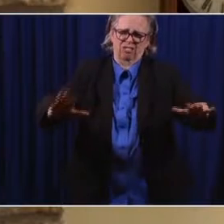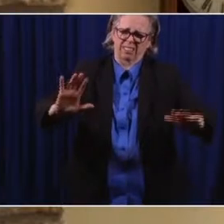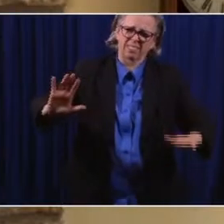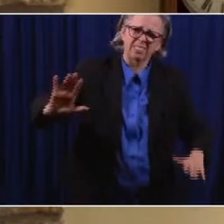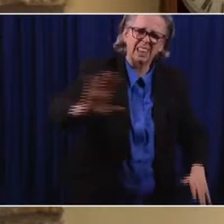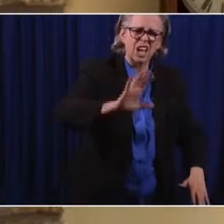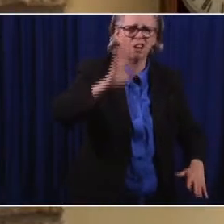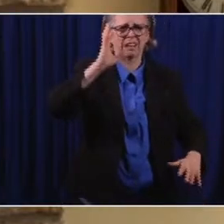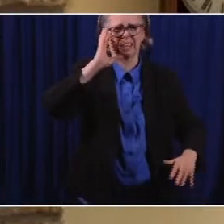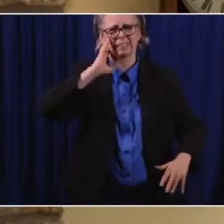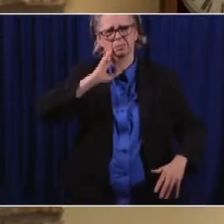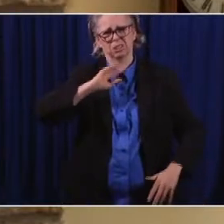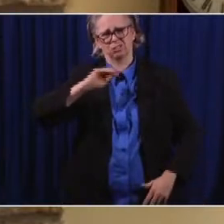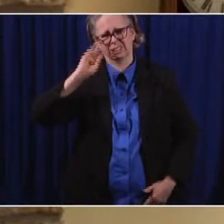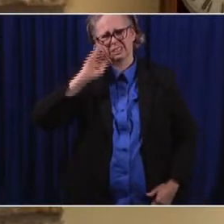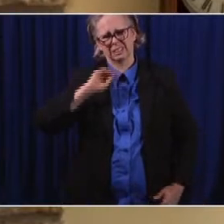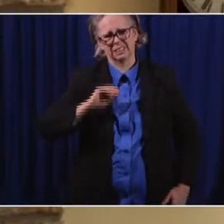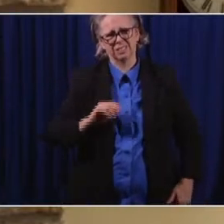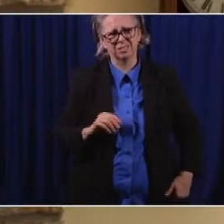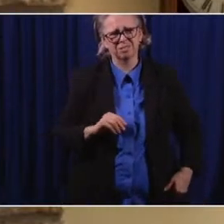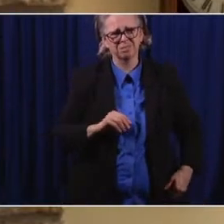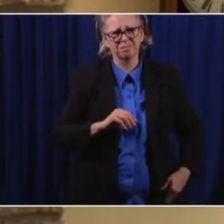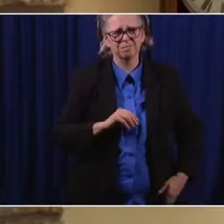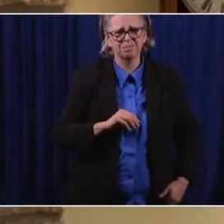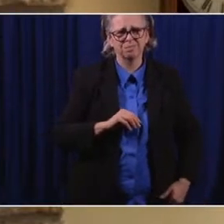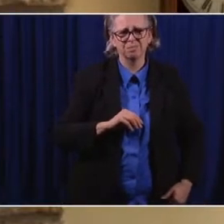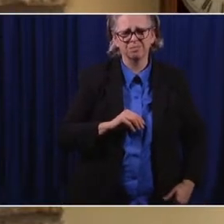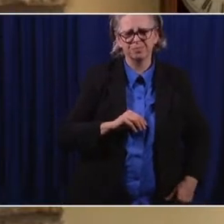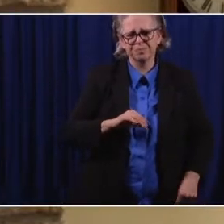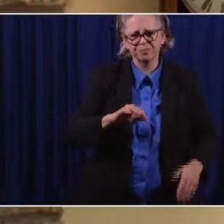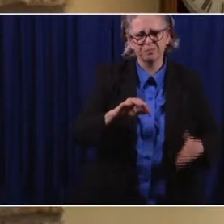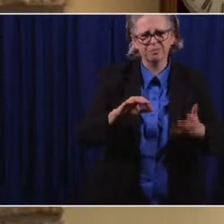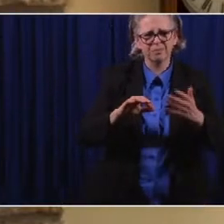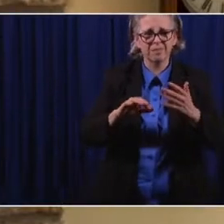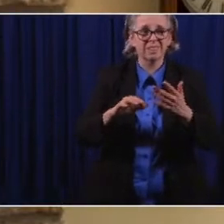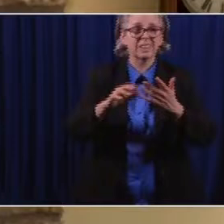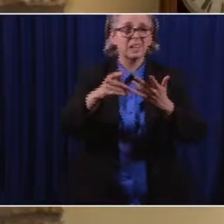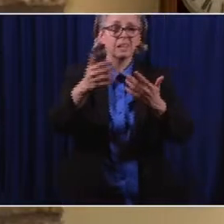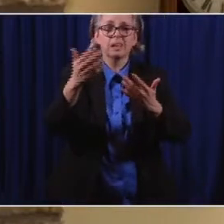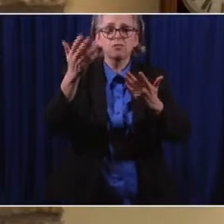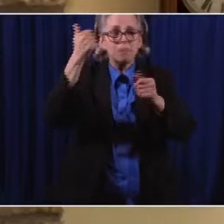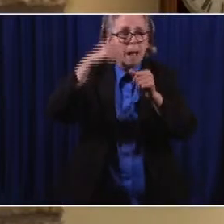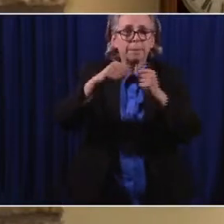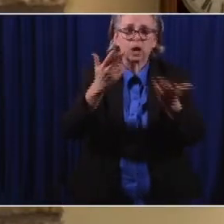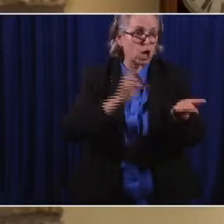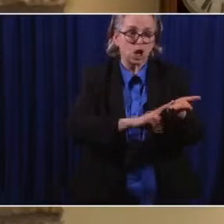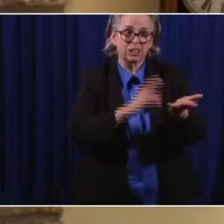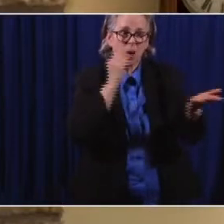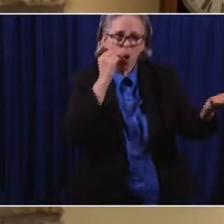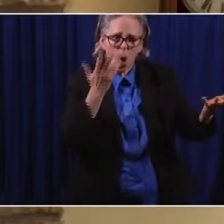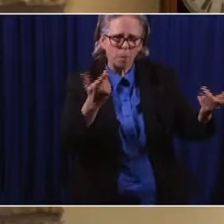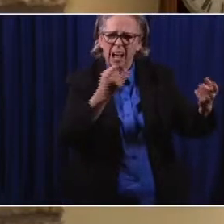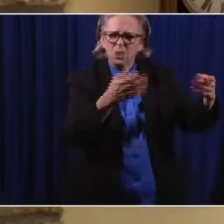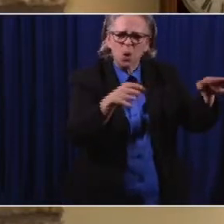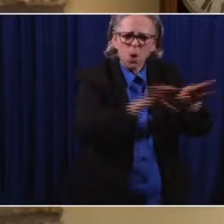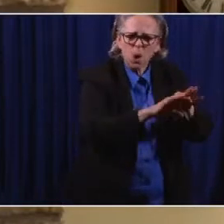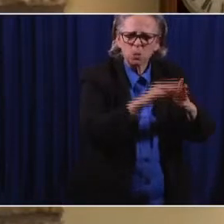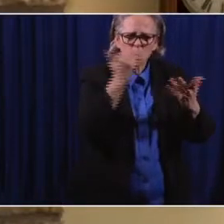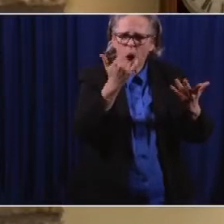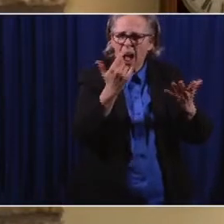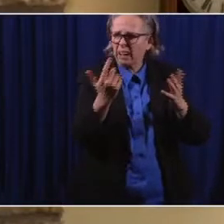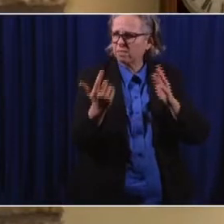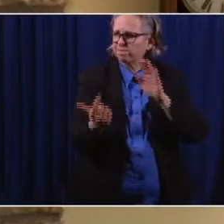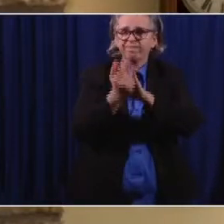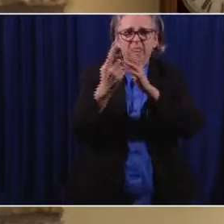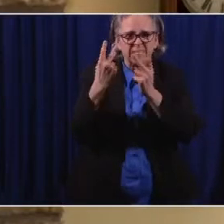I talked earlier about nursing homes, where we had to shut the nursing homes down as far as visitors. We did it to keep